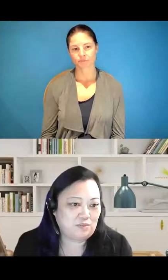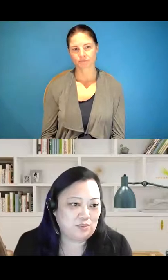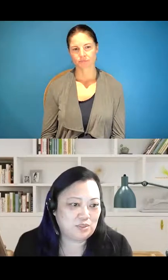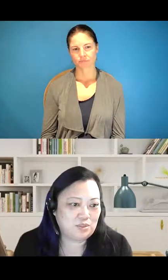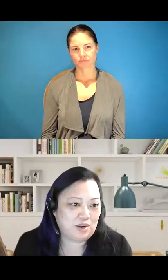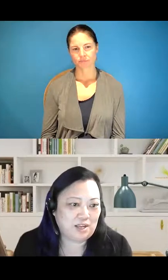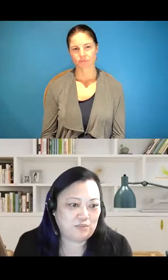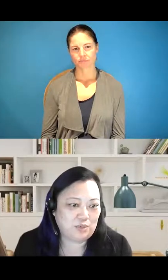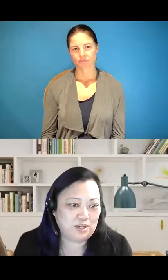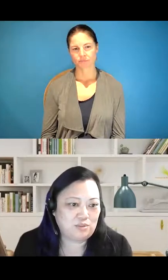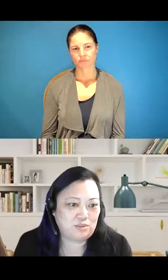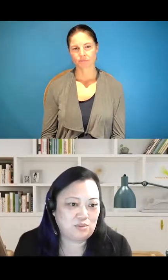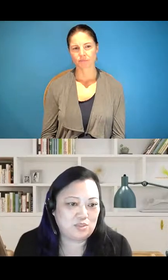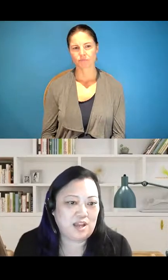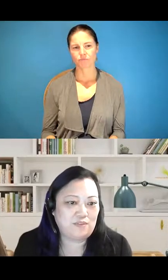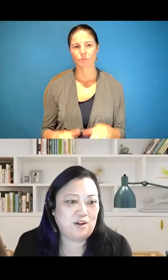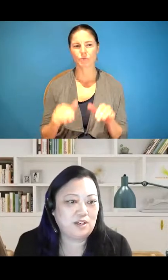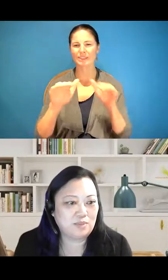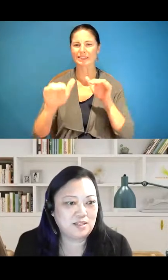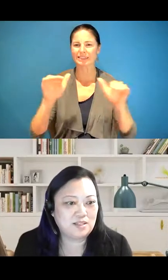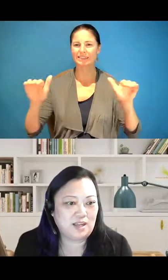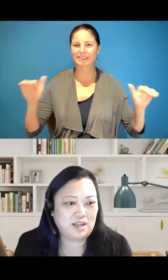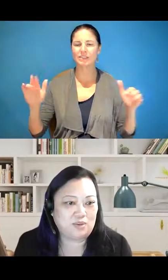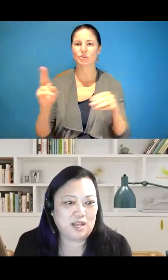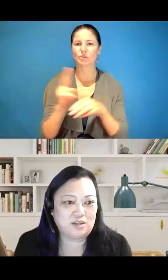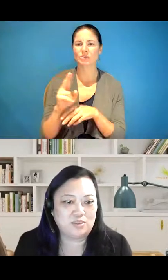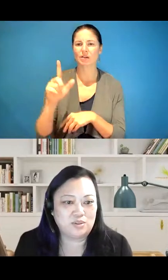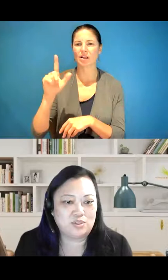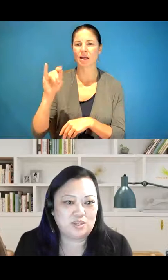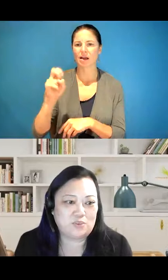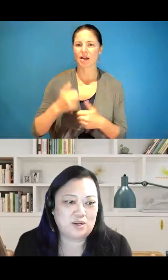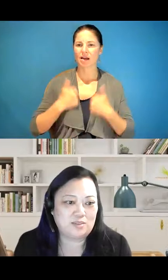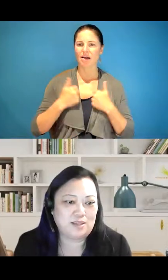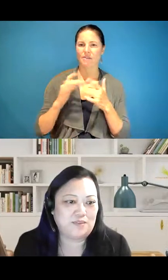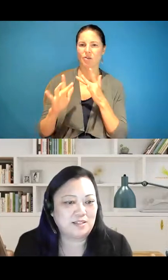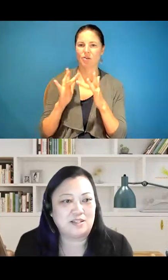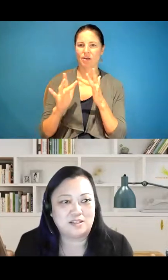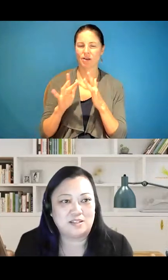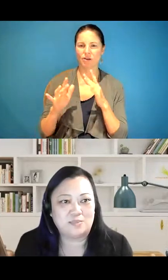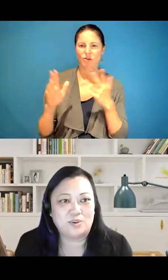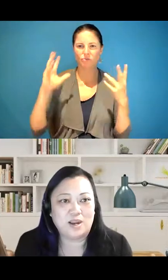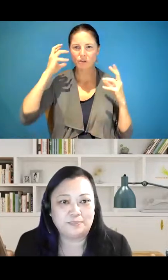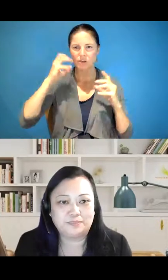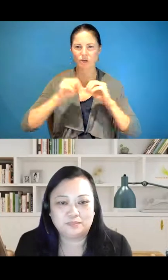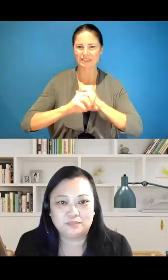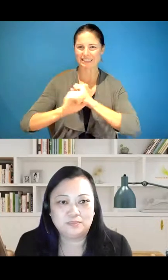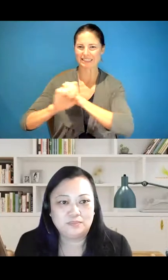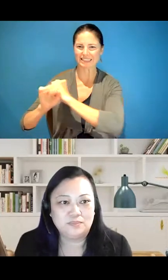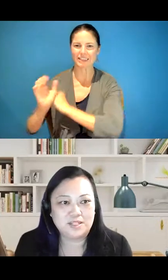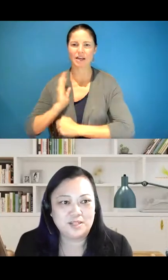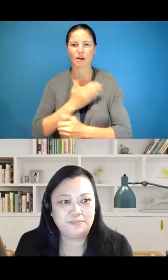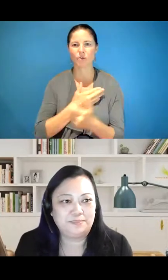broadcast influencers throughout California to use live on-air reads and organic social to raise awareness about the vaccine incentive program.